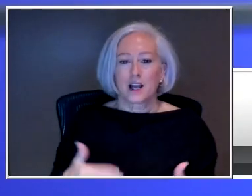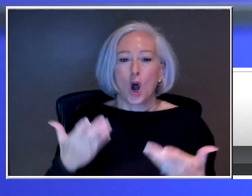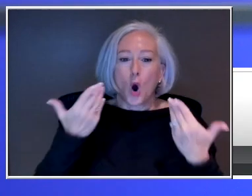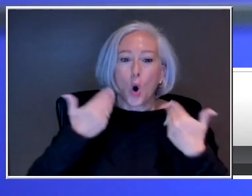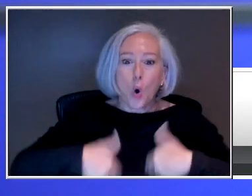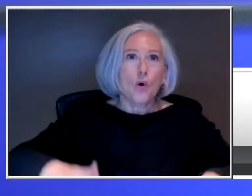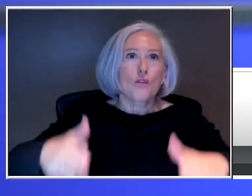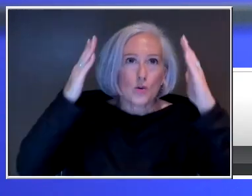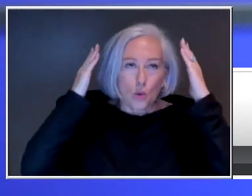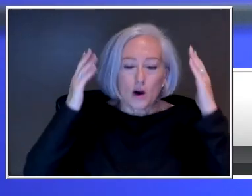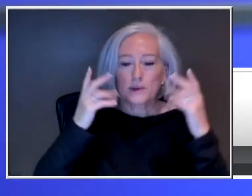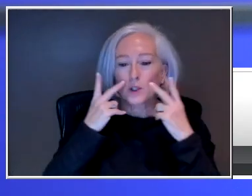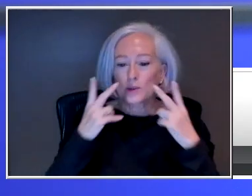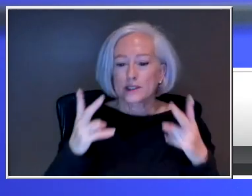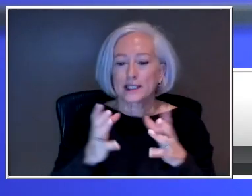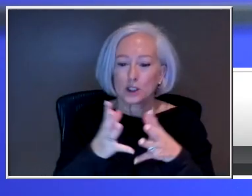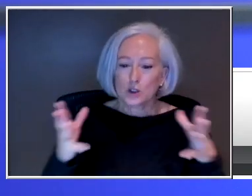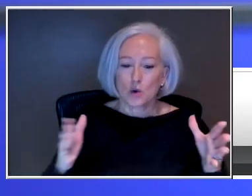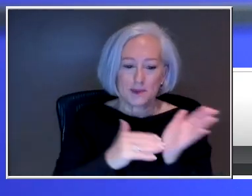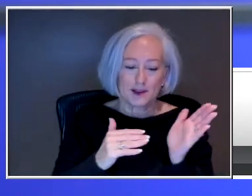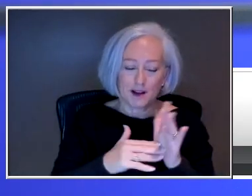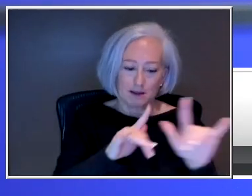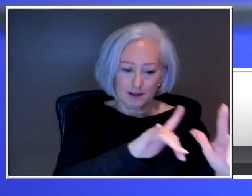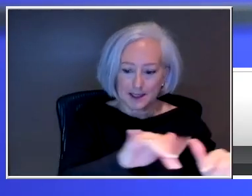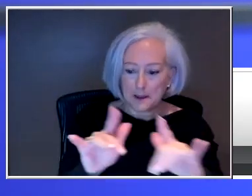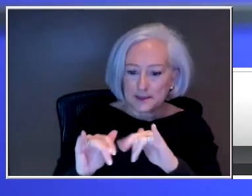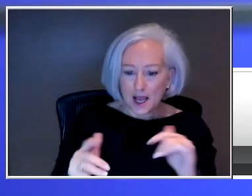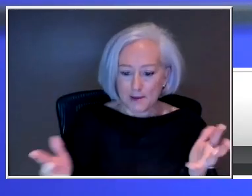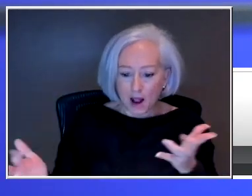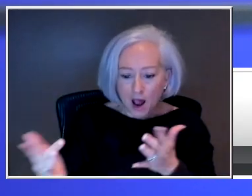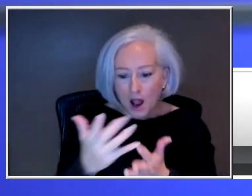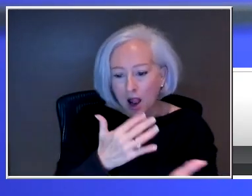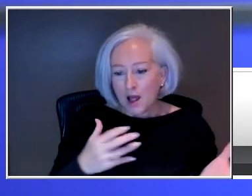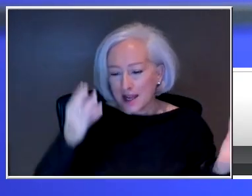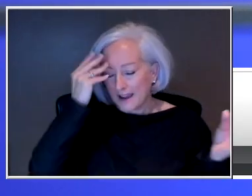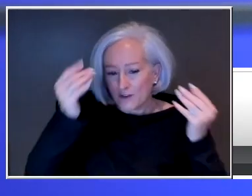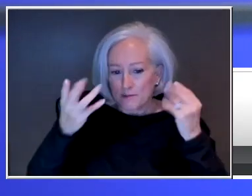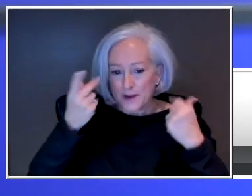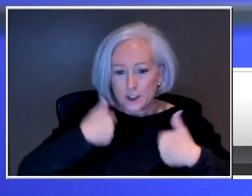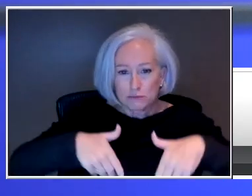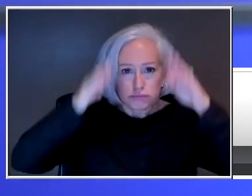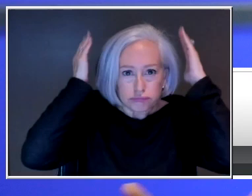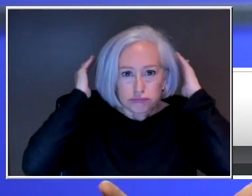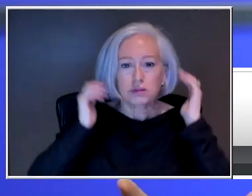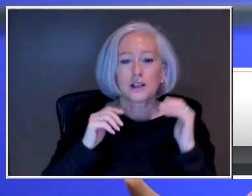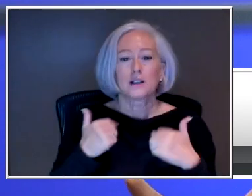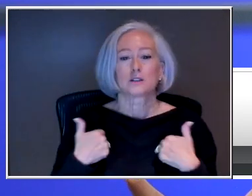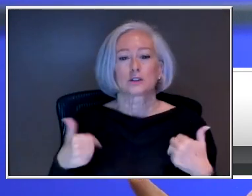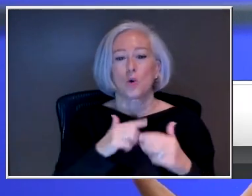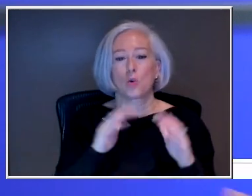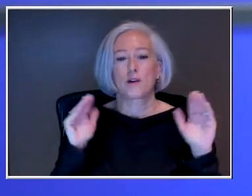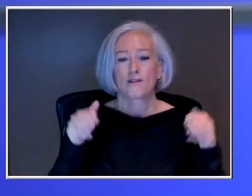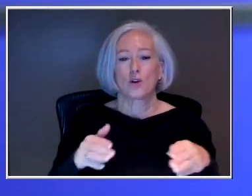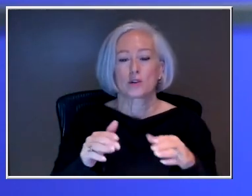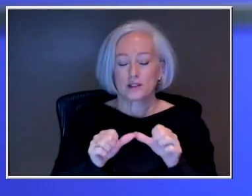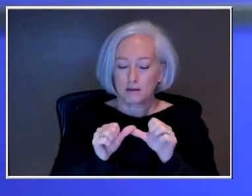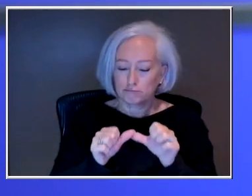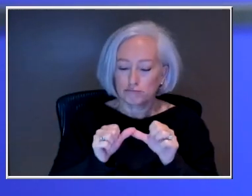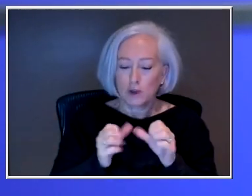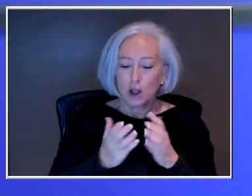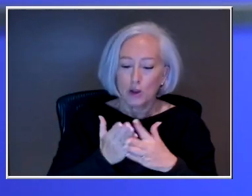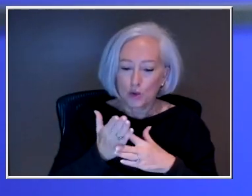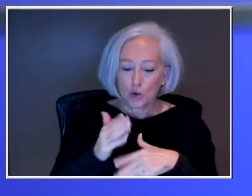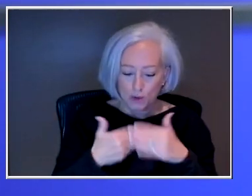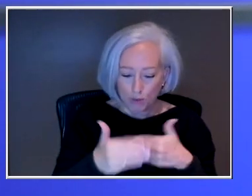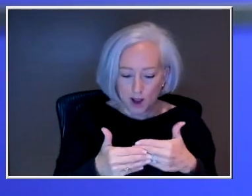many doctors at once and getting so much information. So we really try to just focus on getting through the process and helping a team get